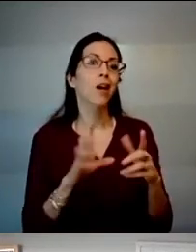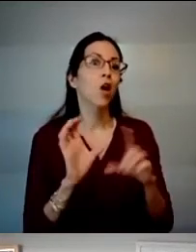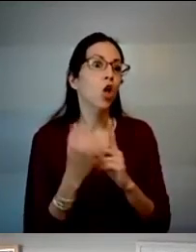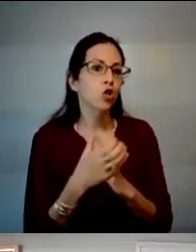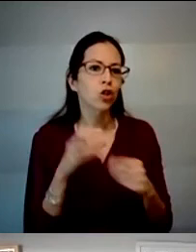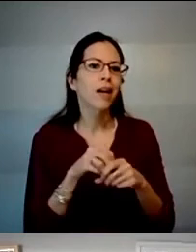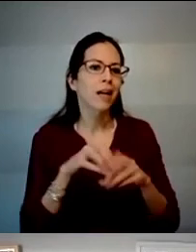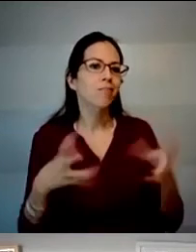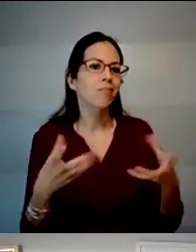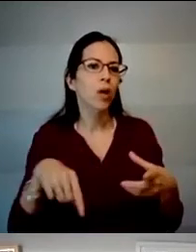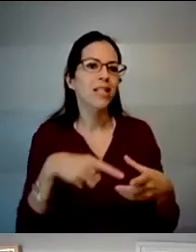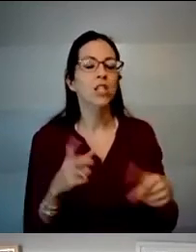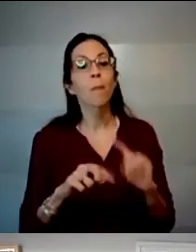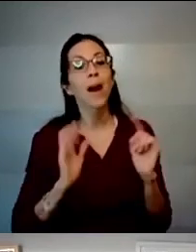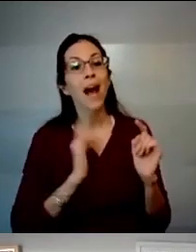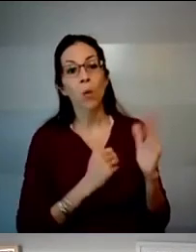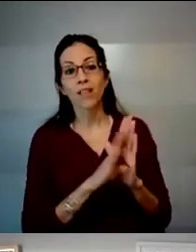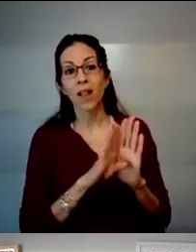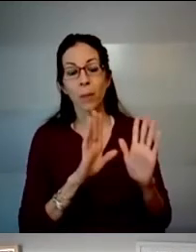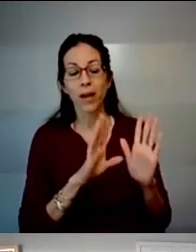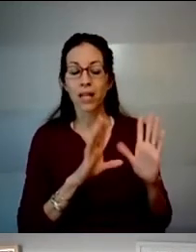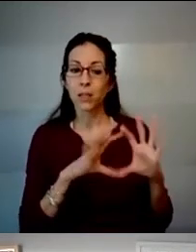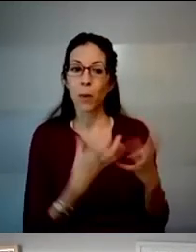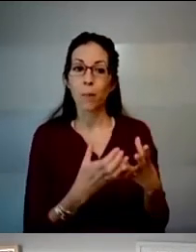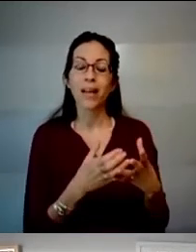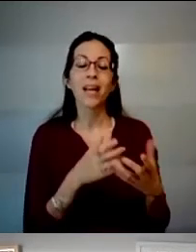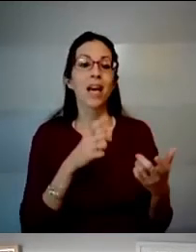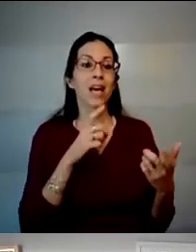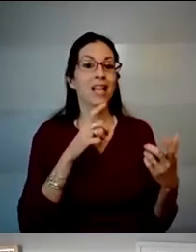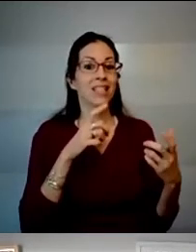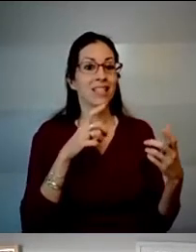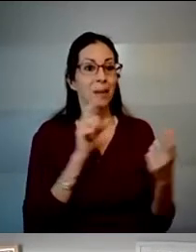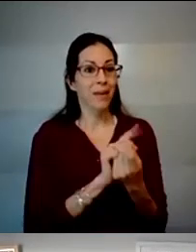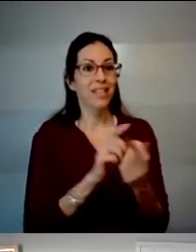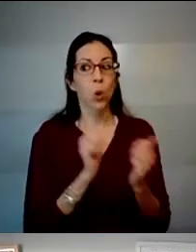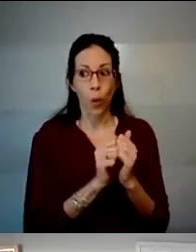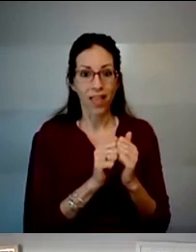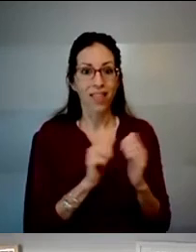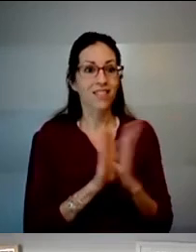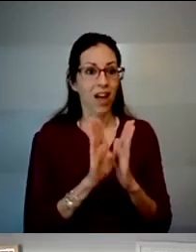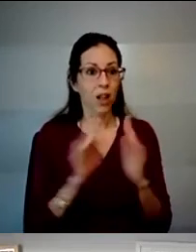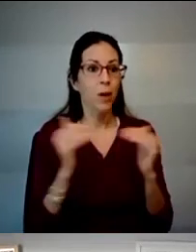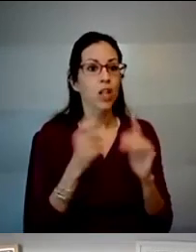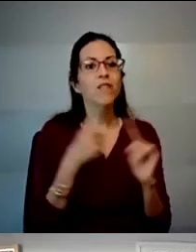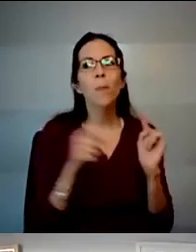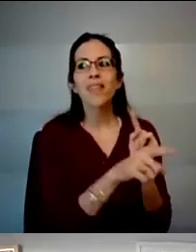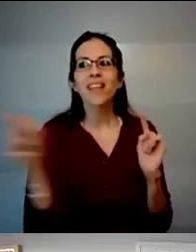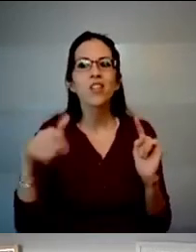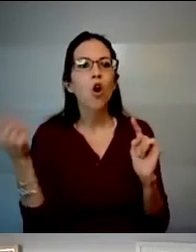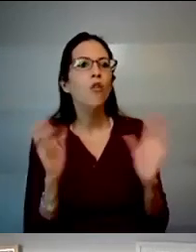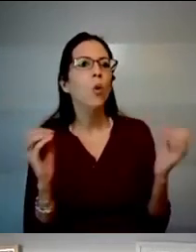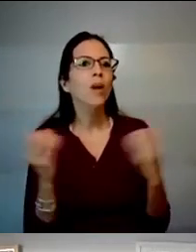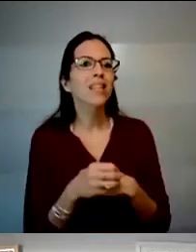our development department meets regularly with development colleagues from these other organizations to kind of talk about best practices